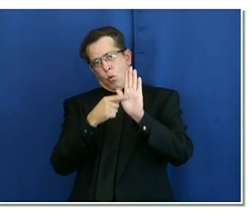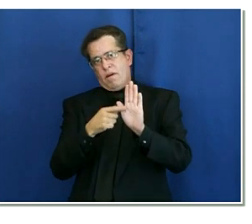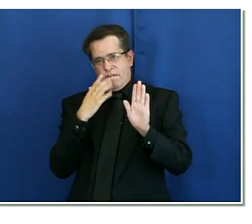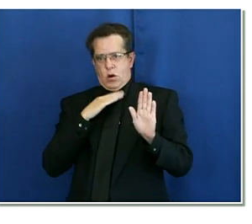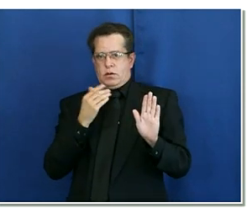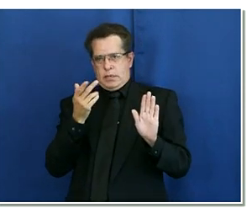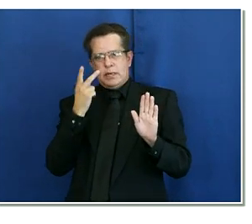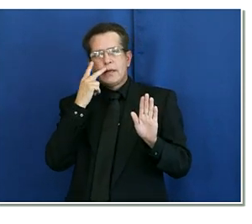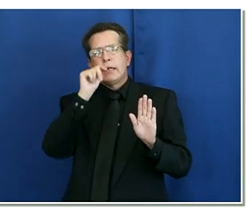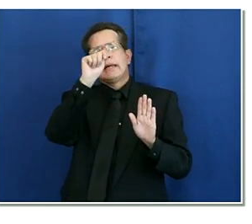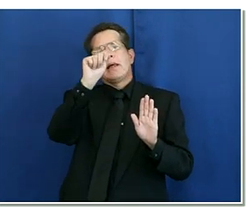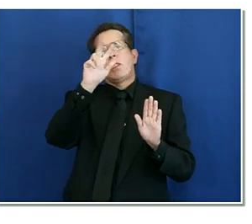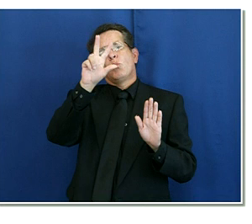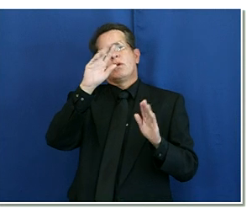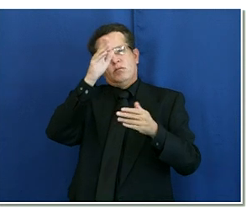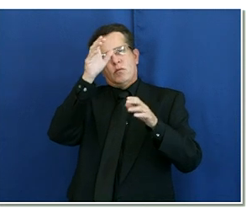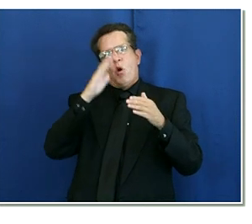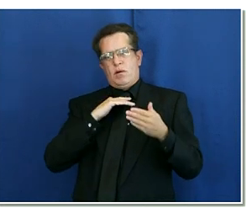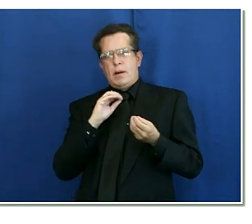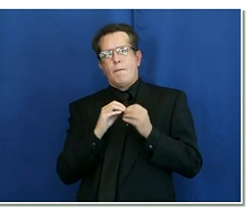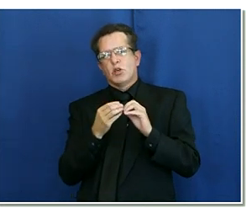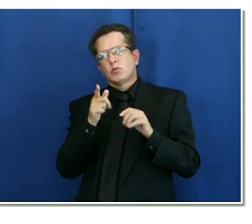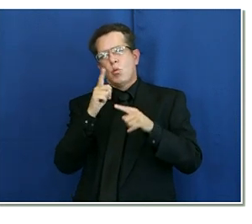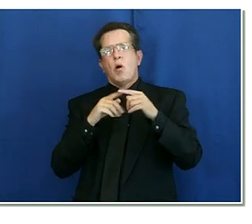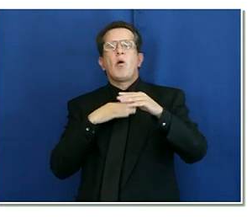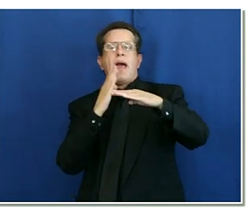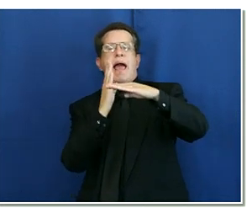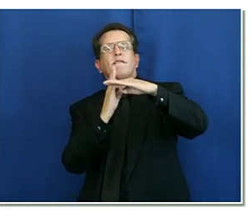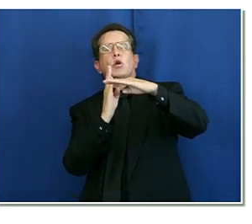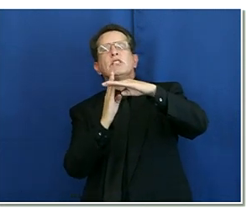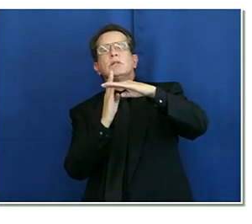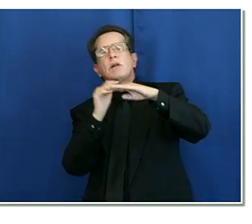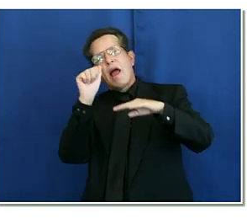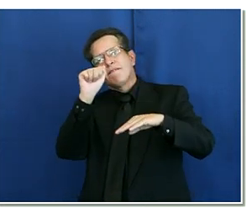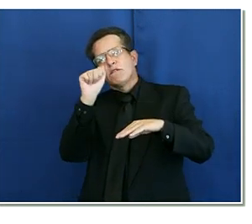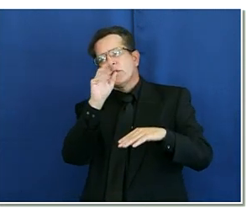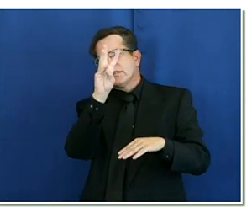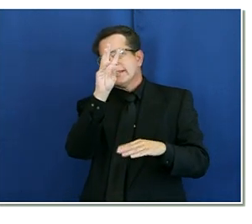T3 numbers, you see our average number of testing right there at our goal, just a little bit under